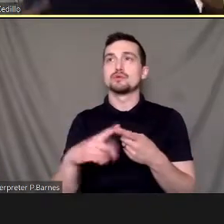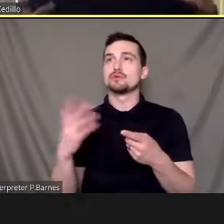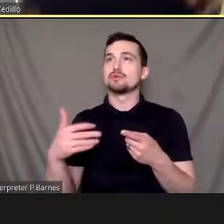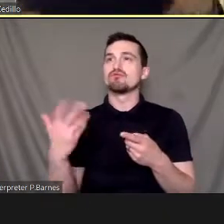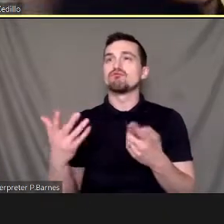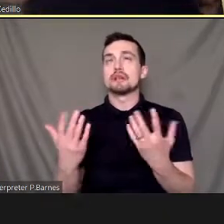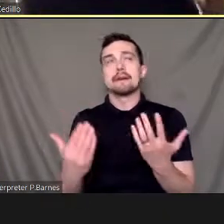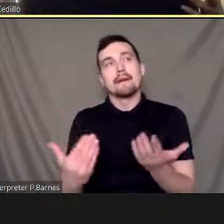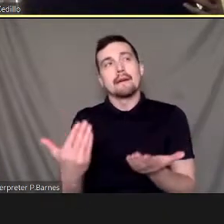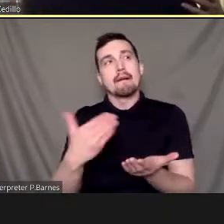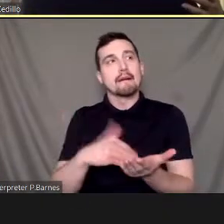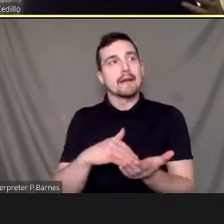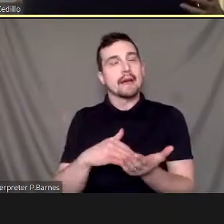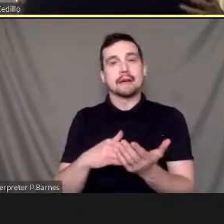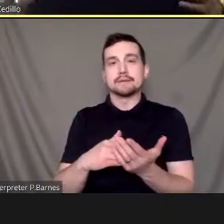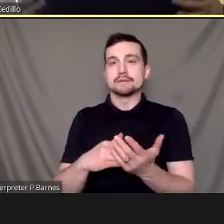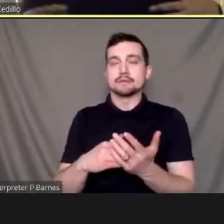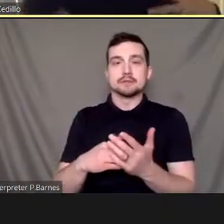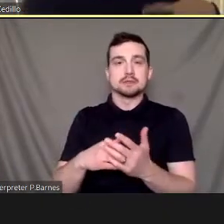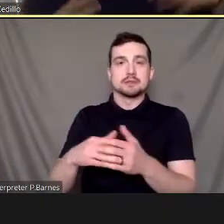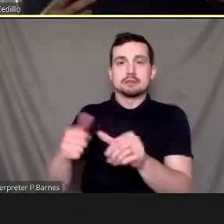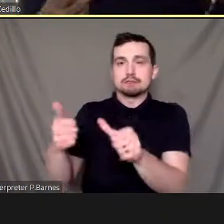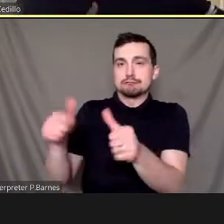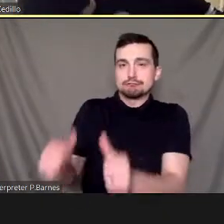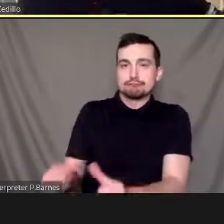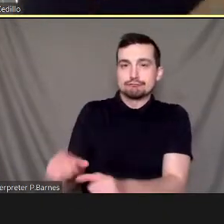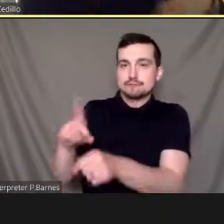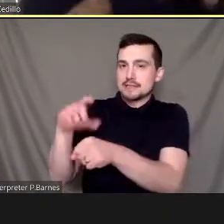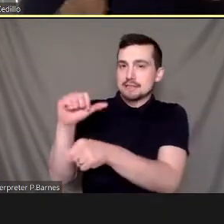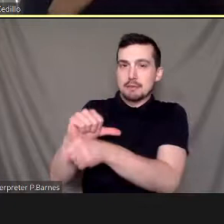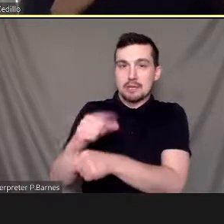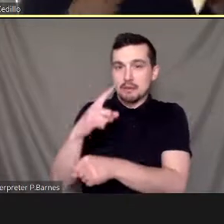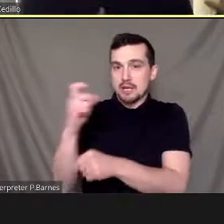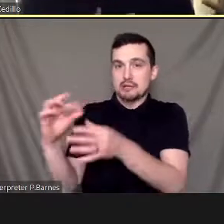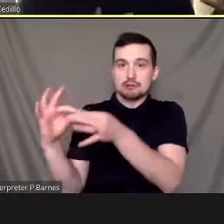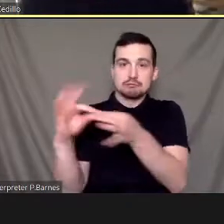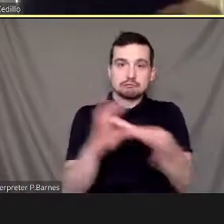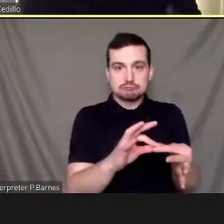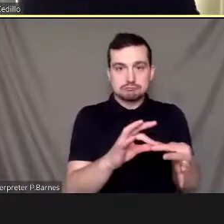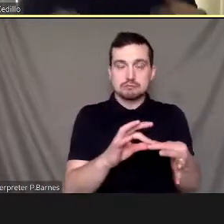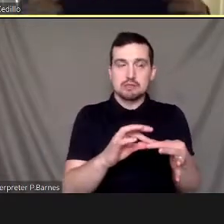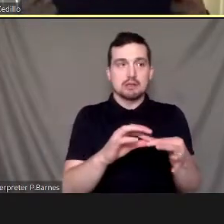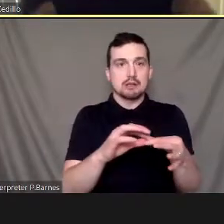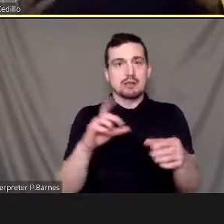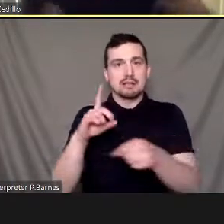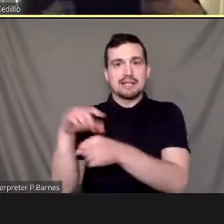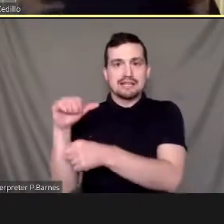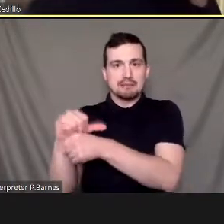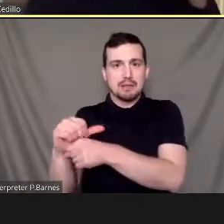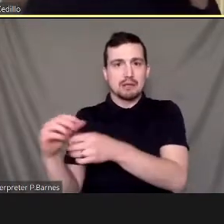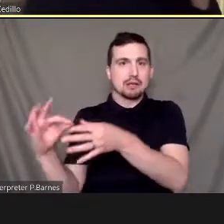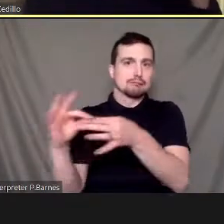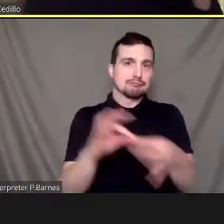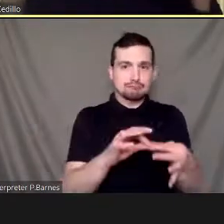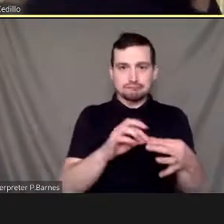yet again denigrate disability because you're attaching it to the stigma of race. And of course, it